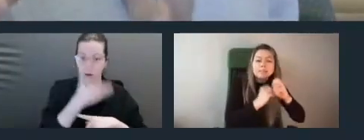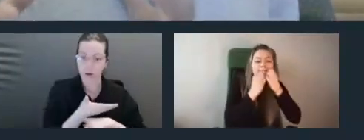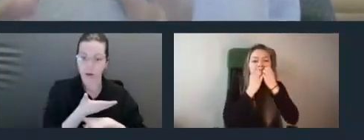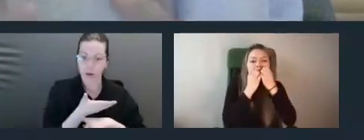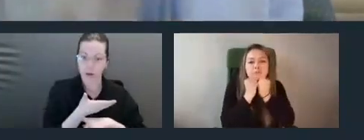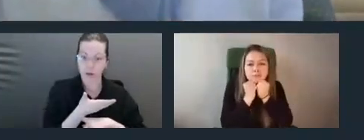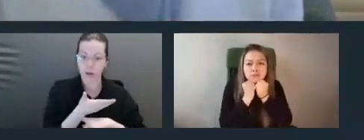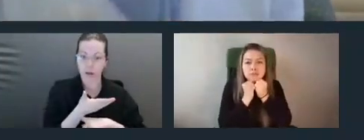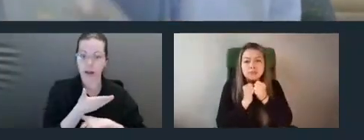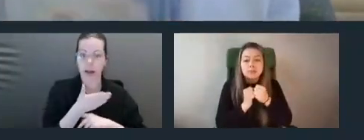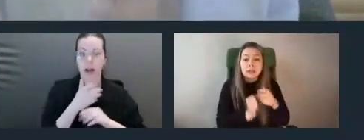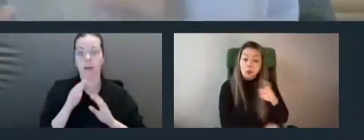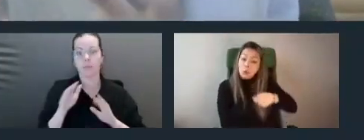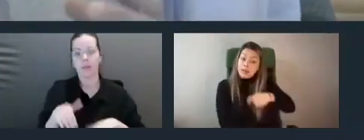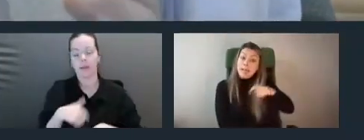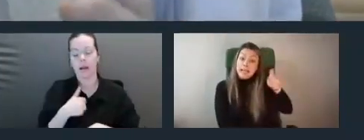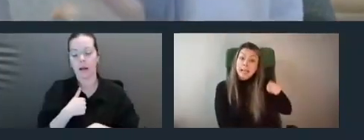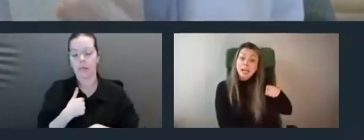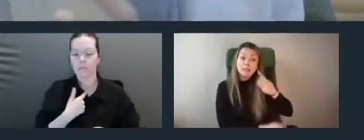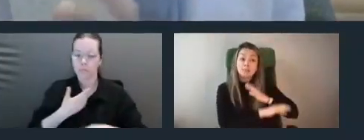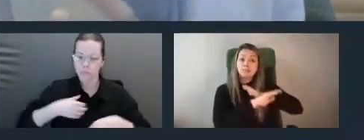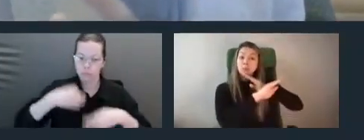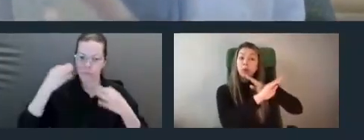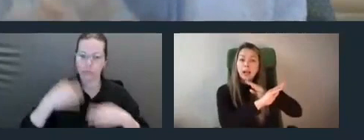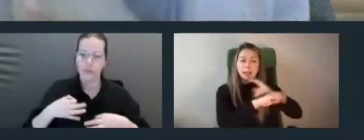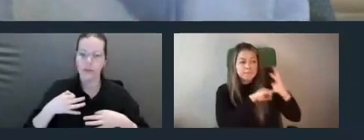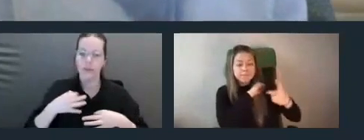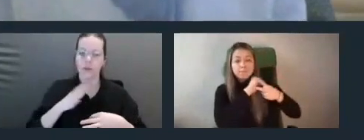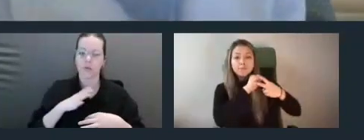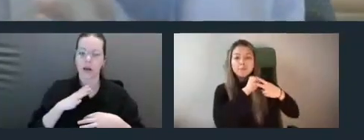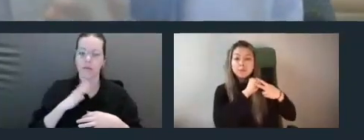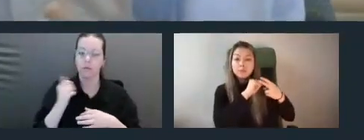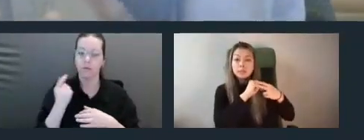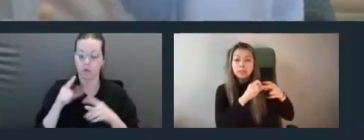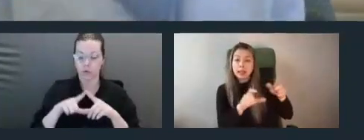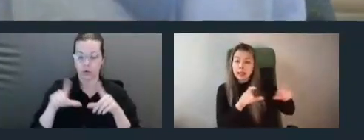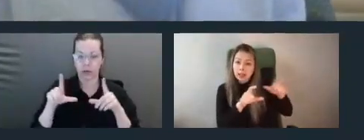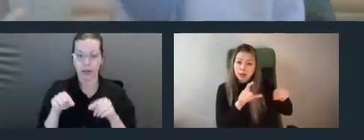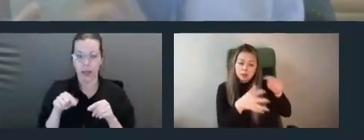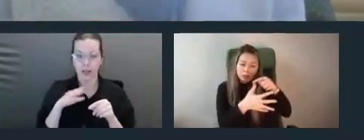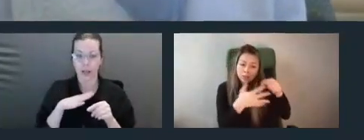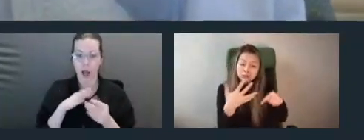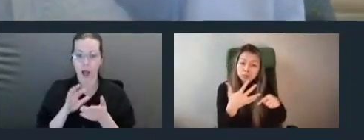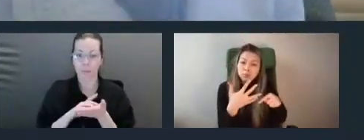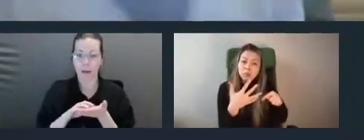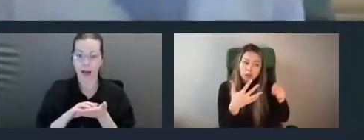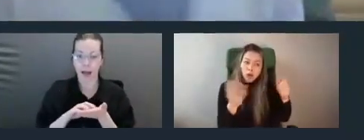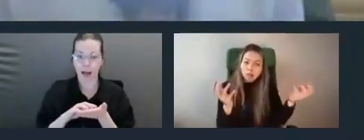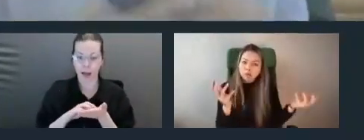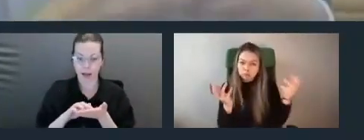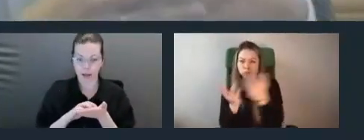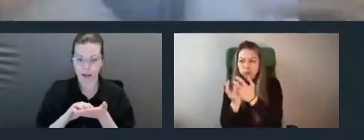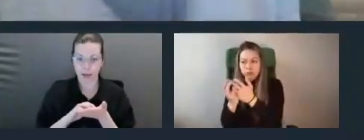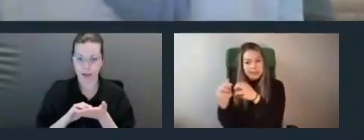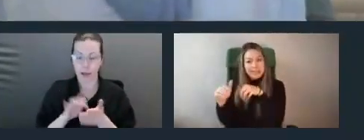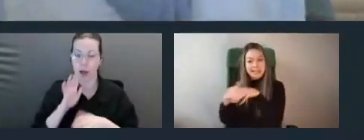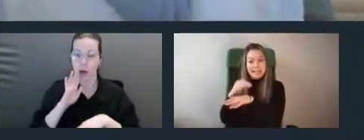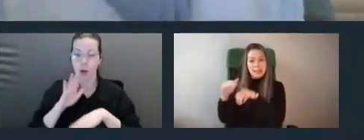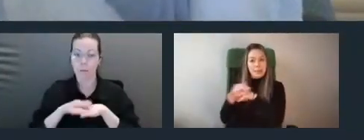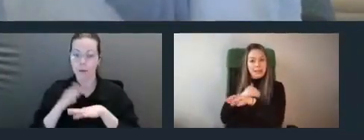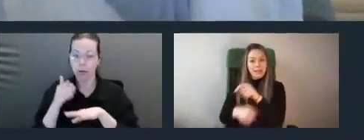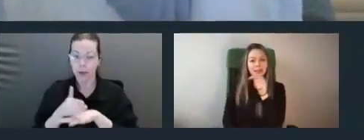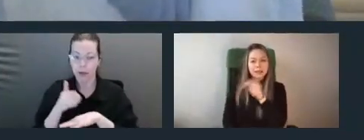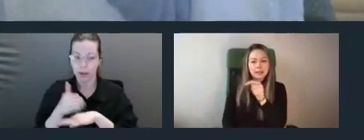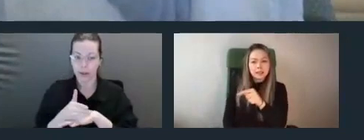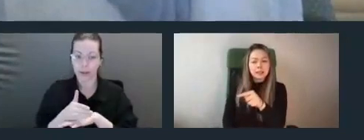the importance of that accessibility and the ability to make sure that so many